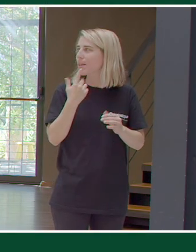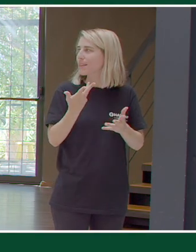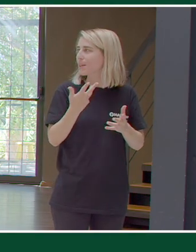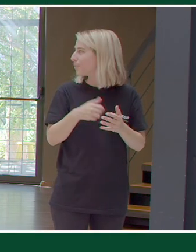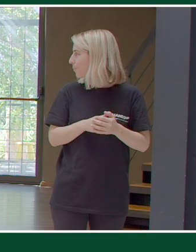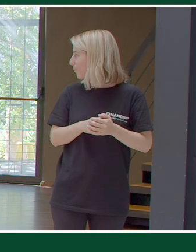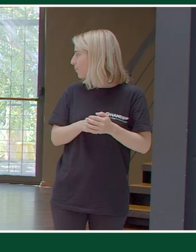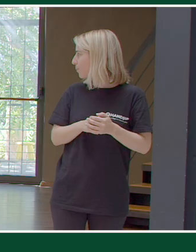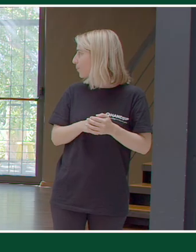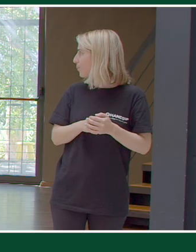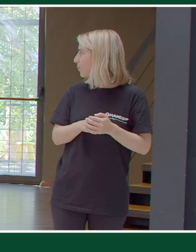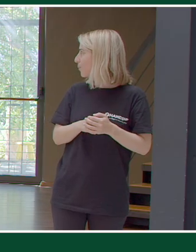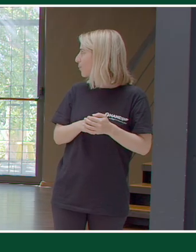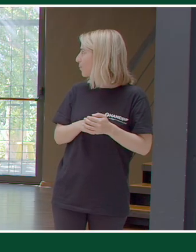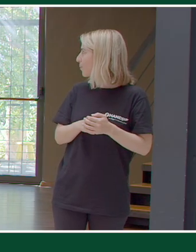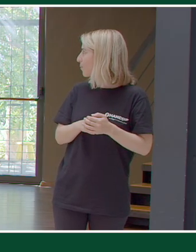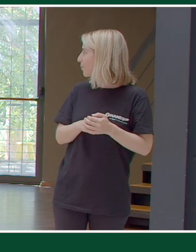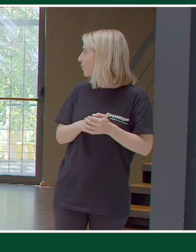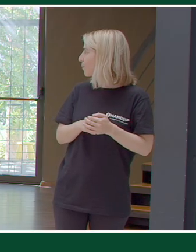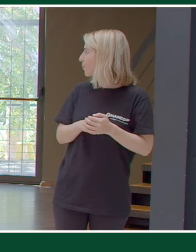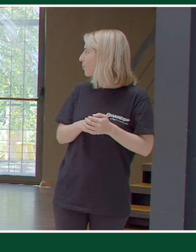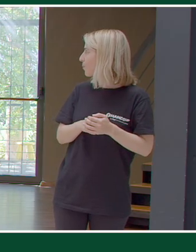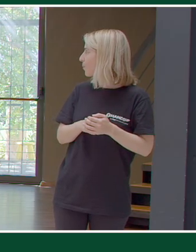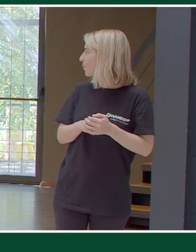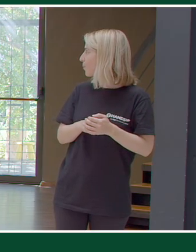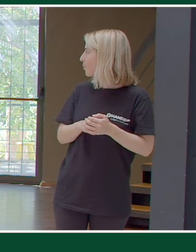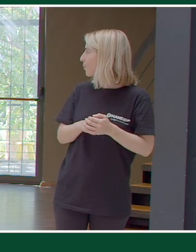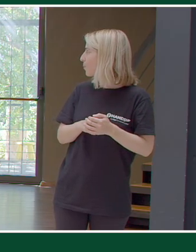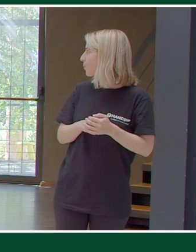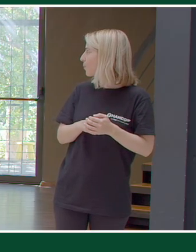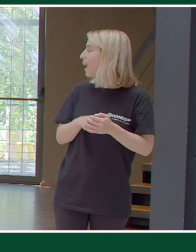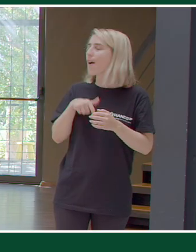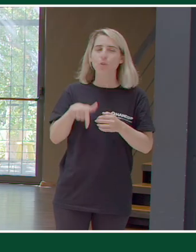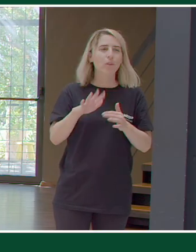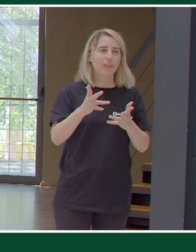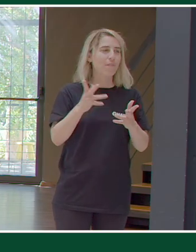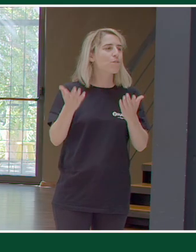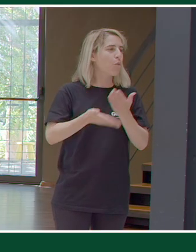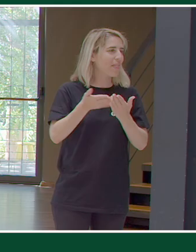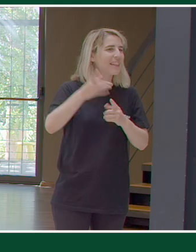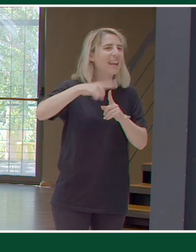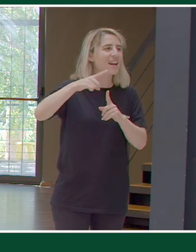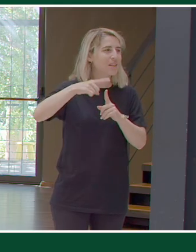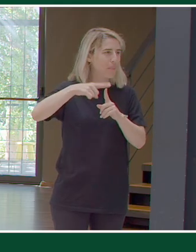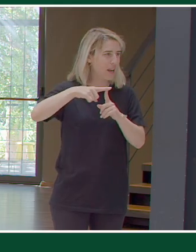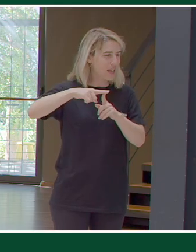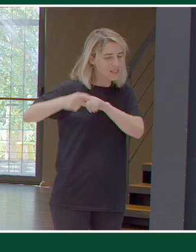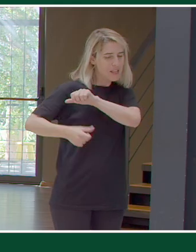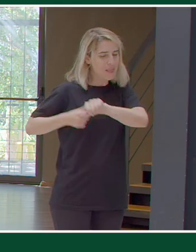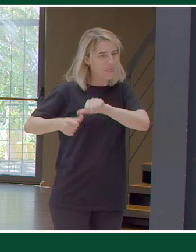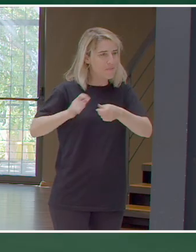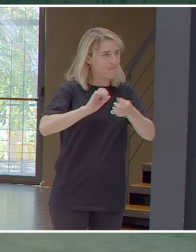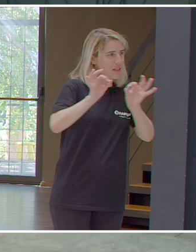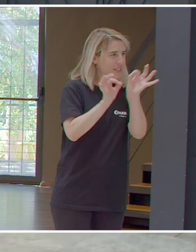short-chain fatty acids, which are protective compounds. It speeds the transit time, which means less